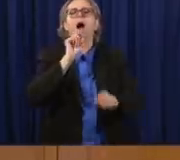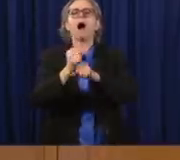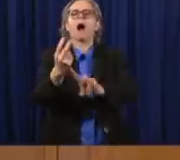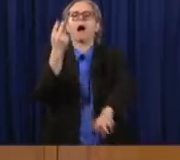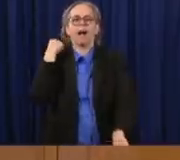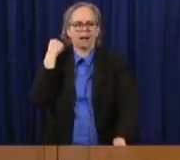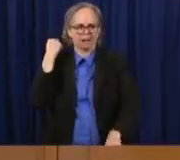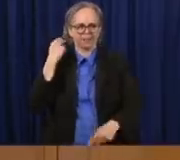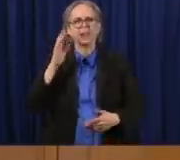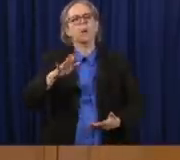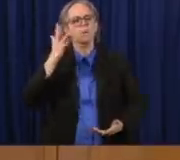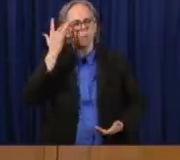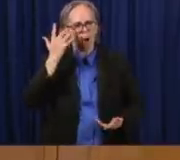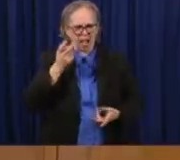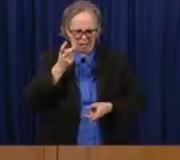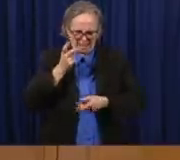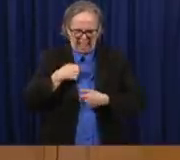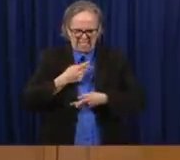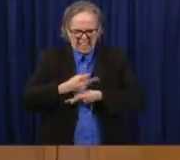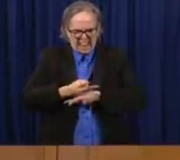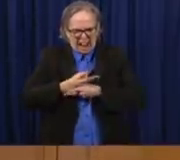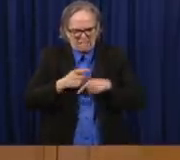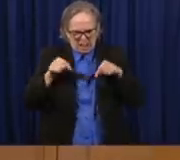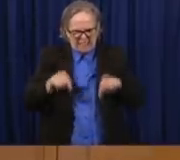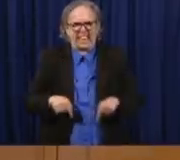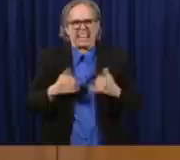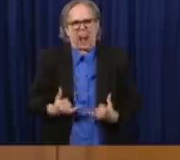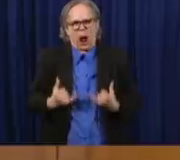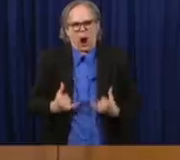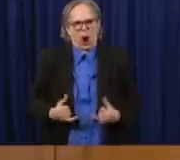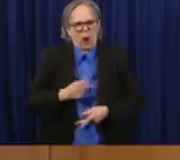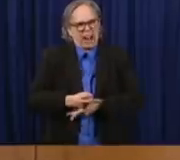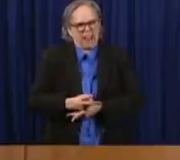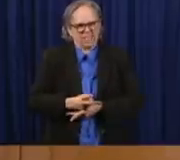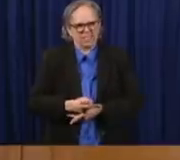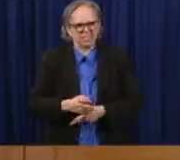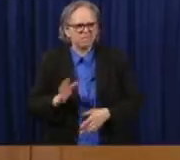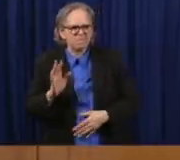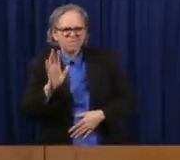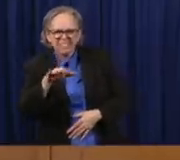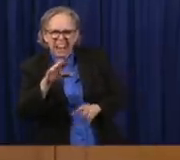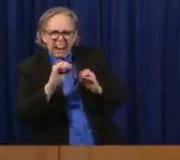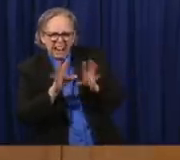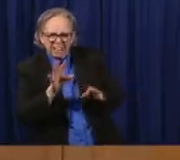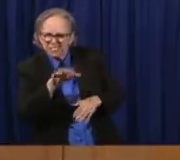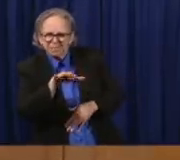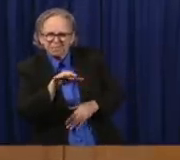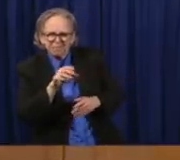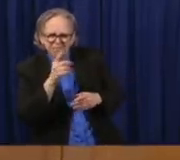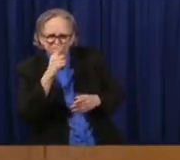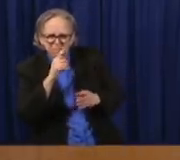to understand what these numbers really mean. Thank you. A quick clarification. Okay.